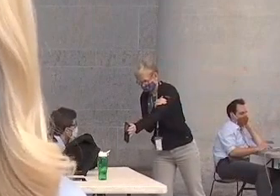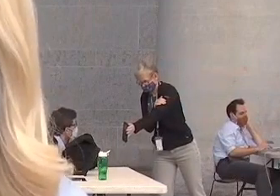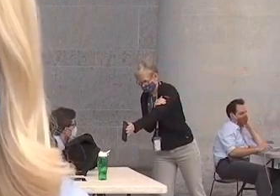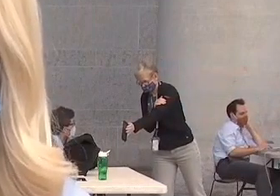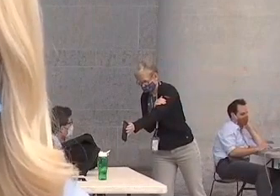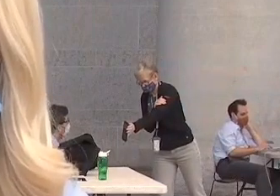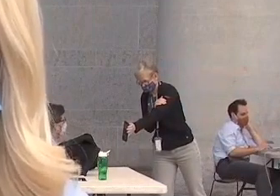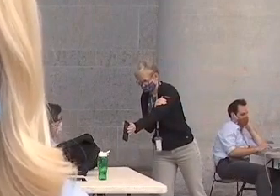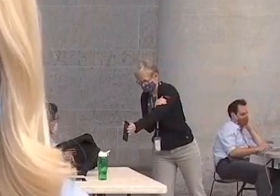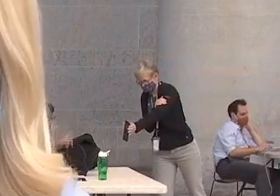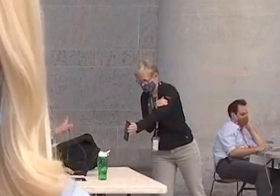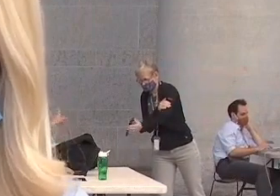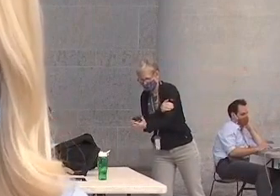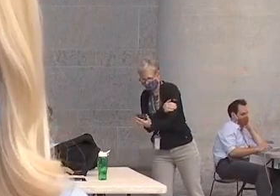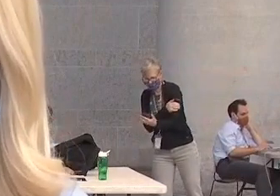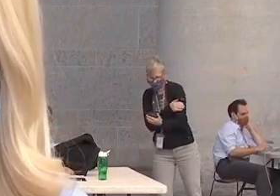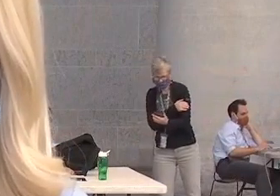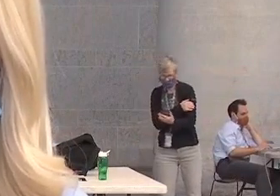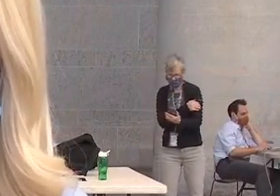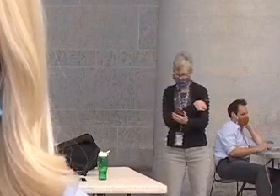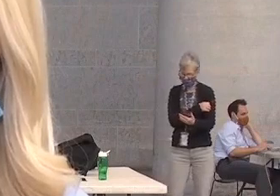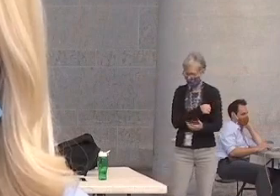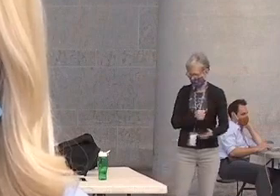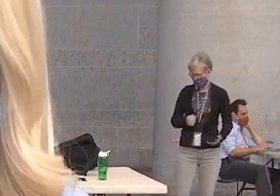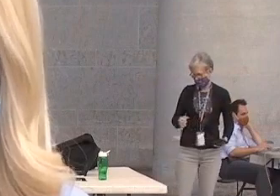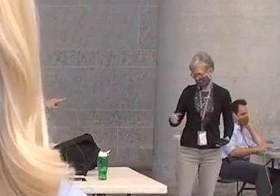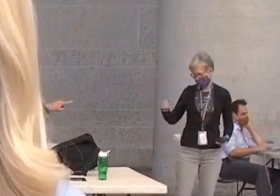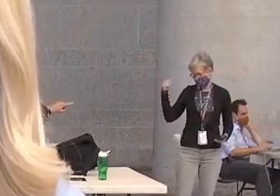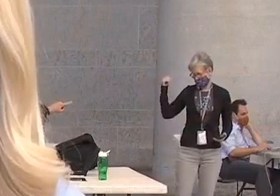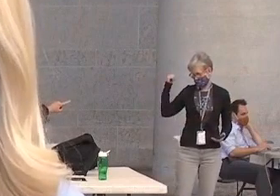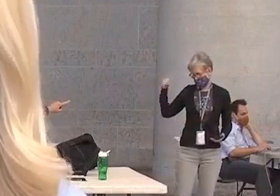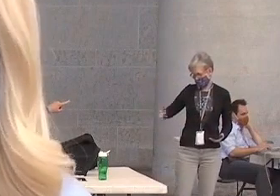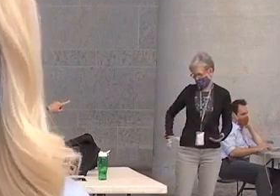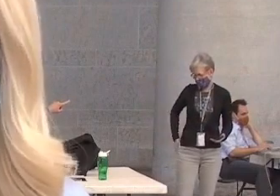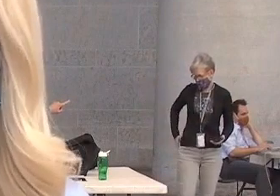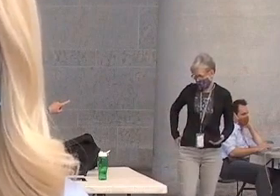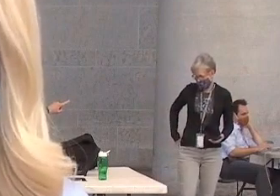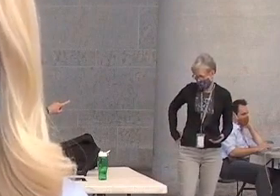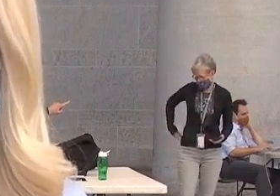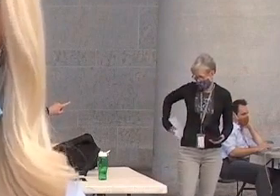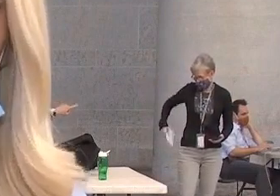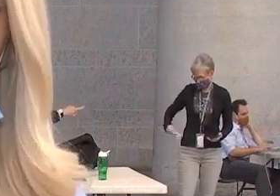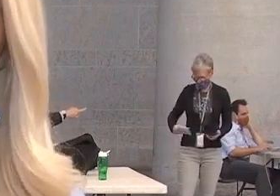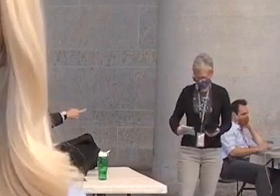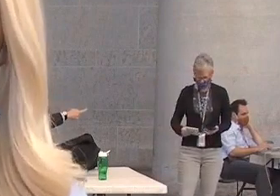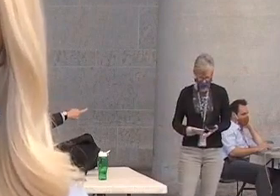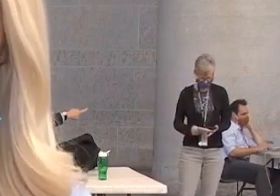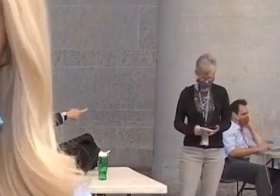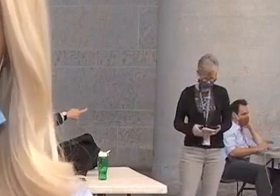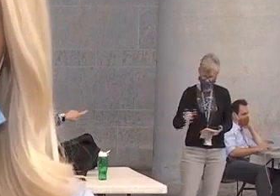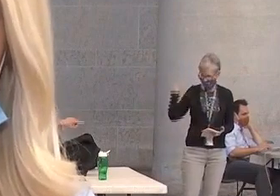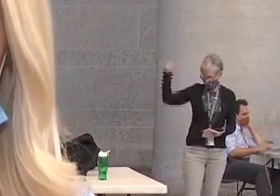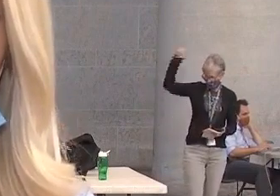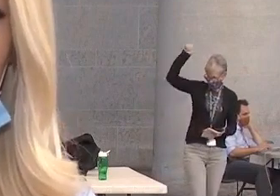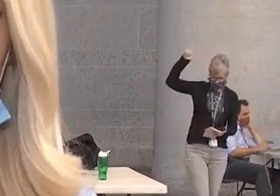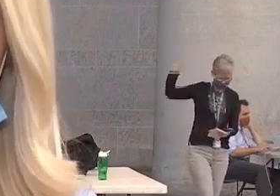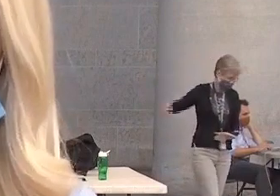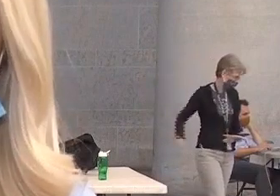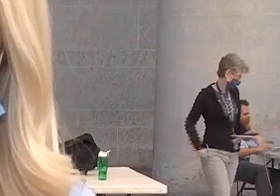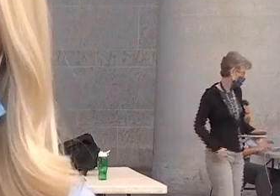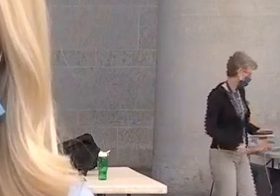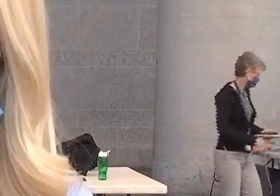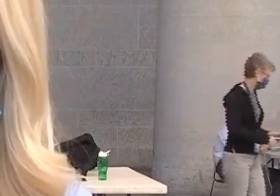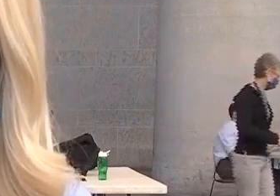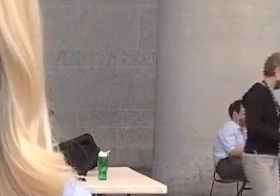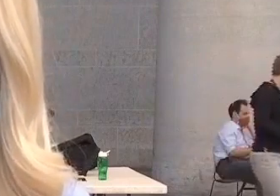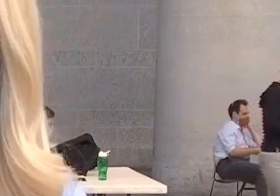out of our hospitals continues here. The governor saying again, everything we are doing is for our hospitals. Everything